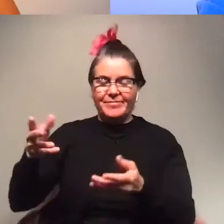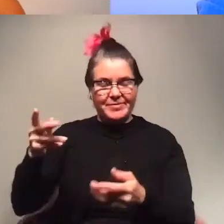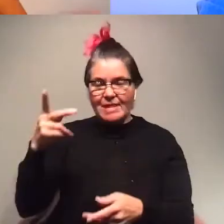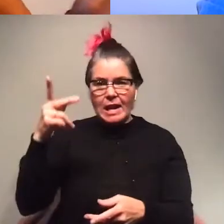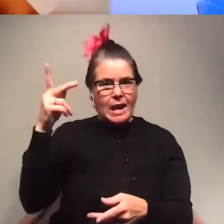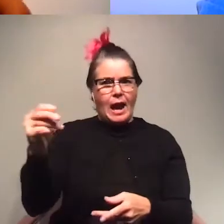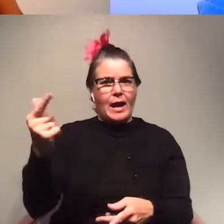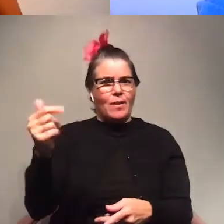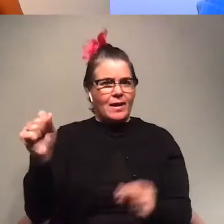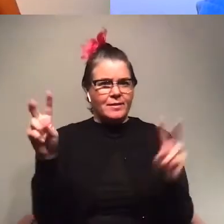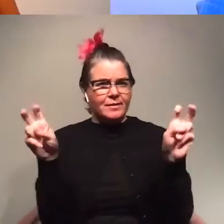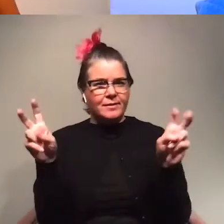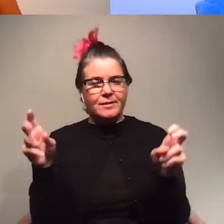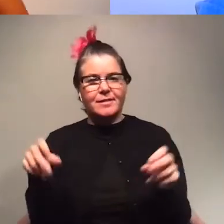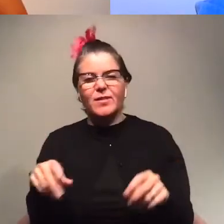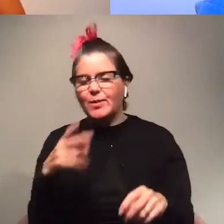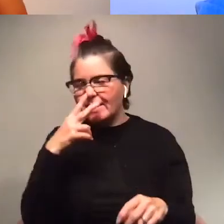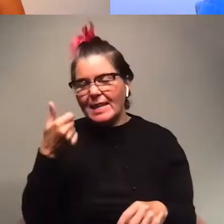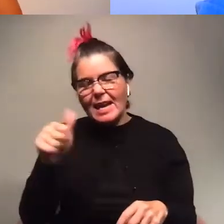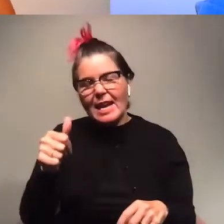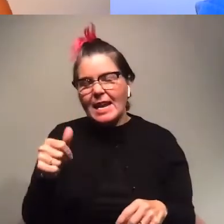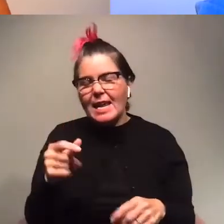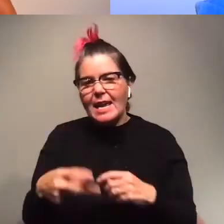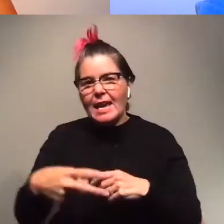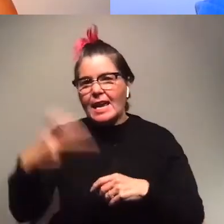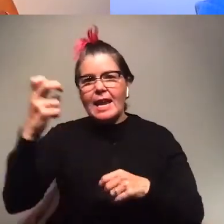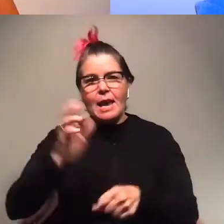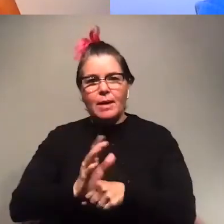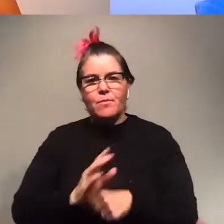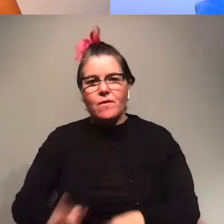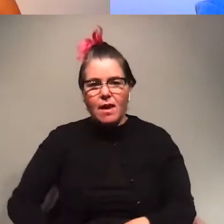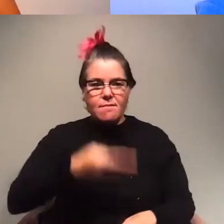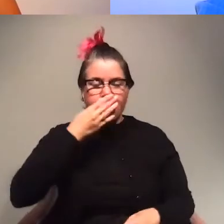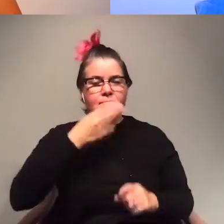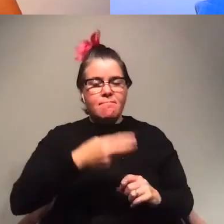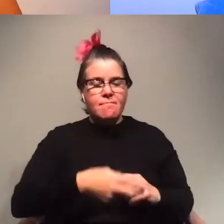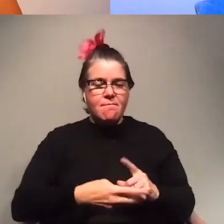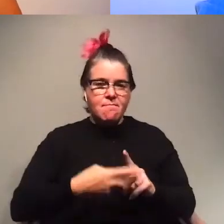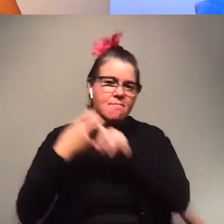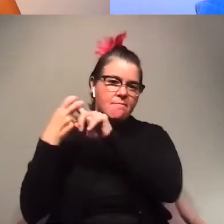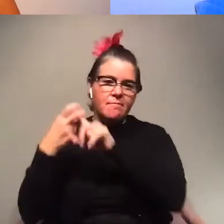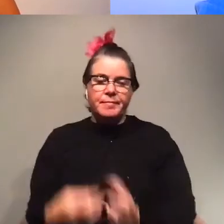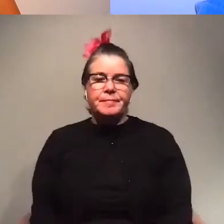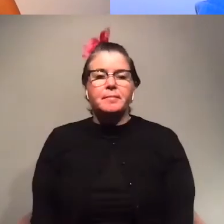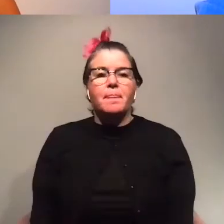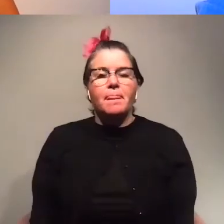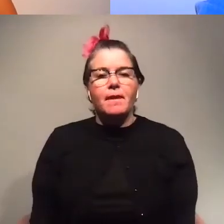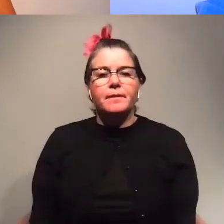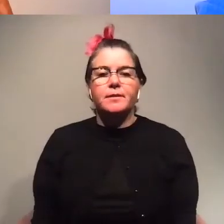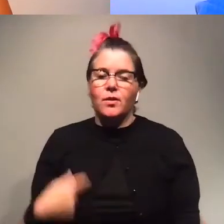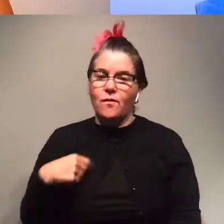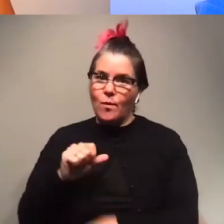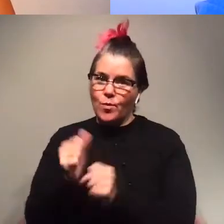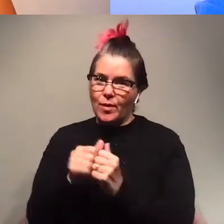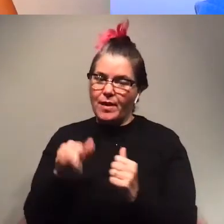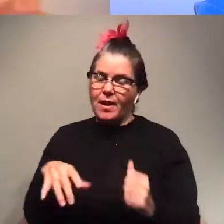Like if you've seen any kidnapping movie, like that's what they're using to cover people's faces. So if I work with that, like I have